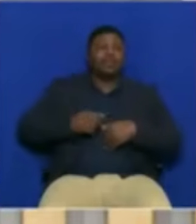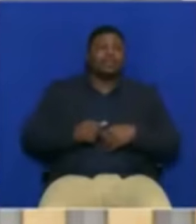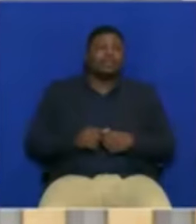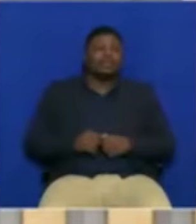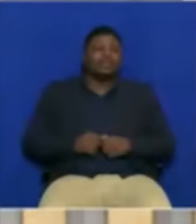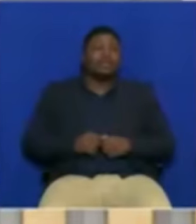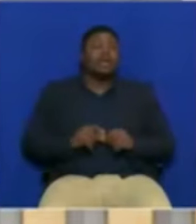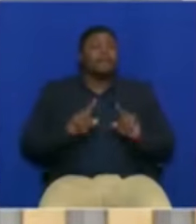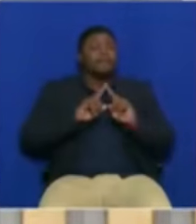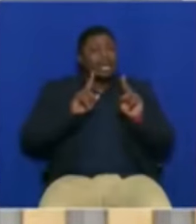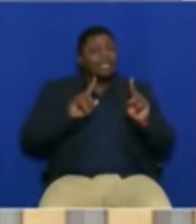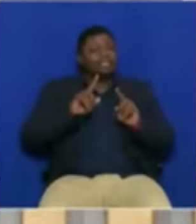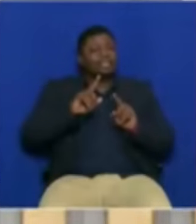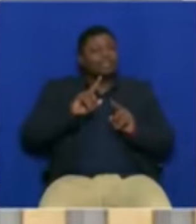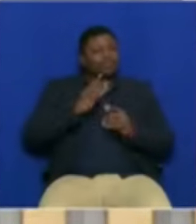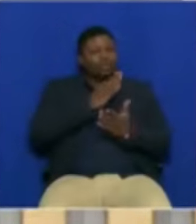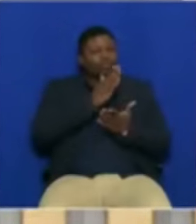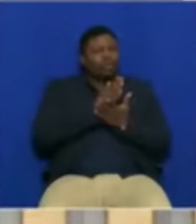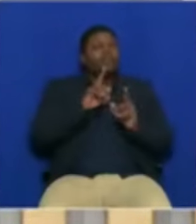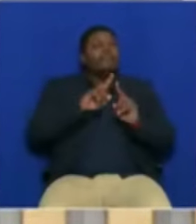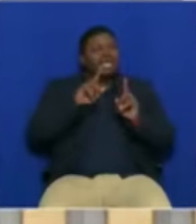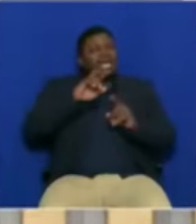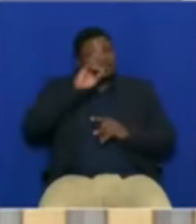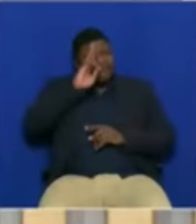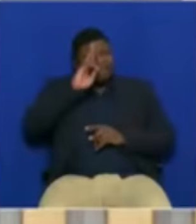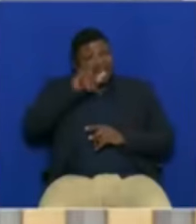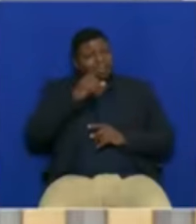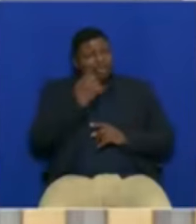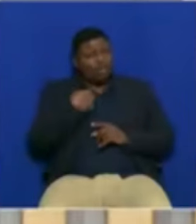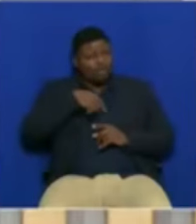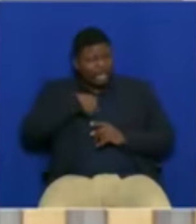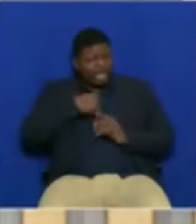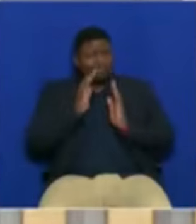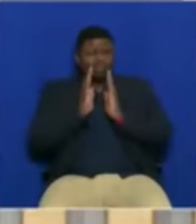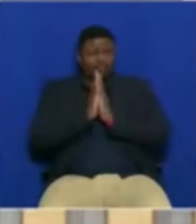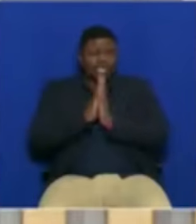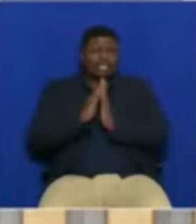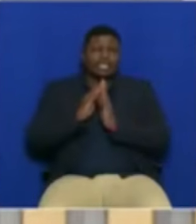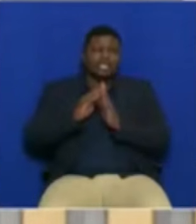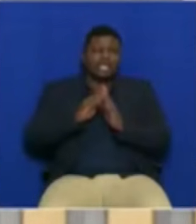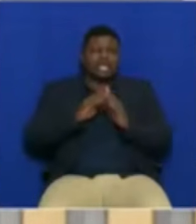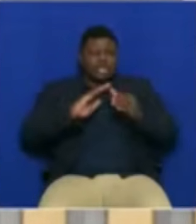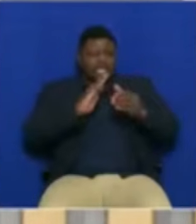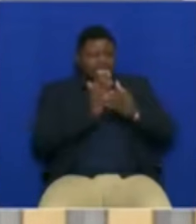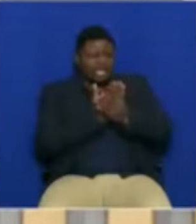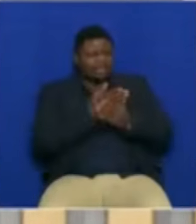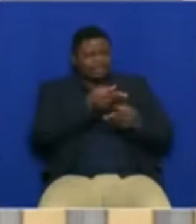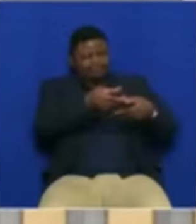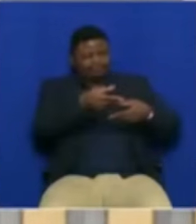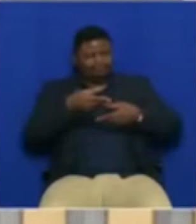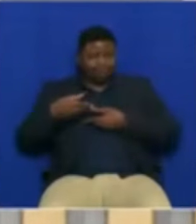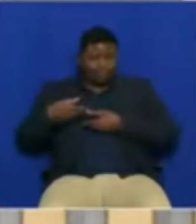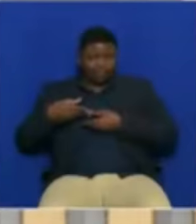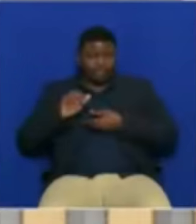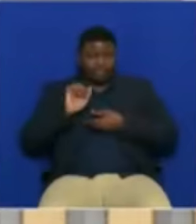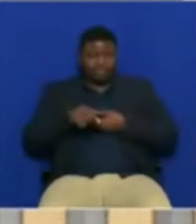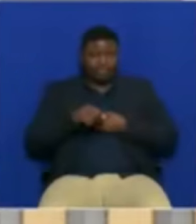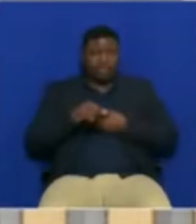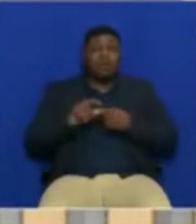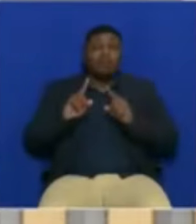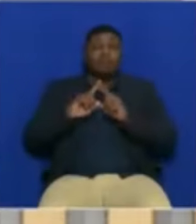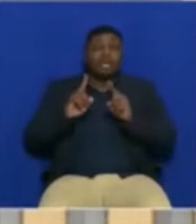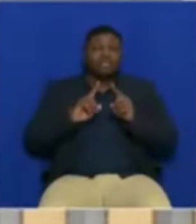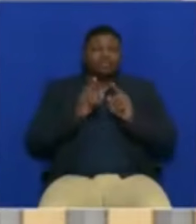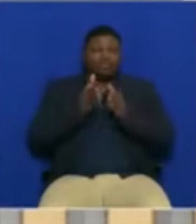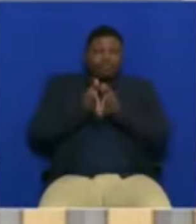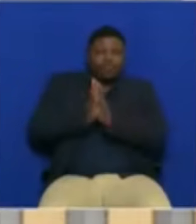we have them. Now, do you recall who they were requested from and